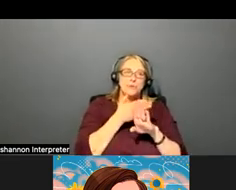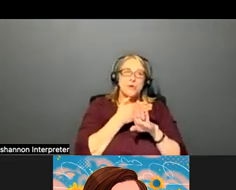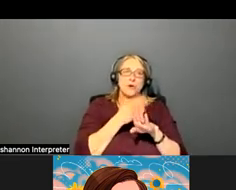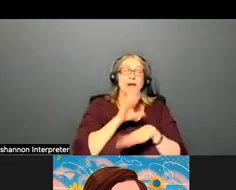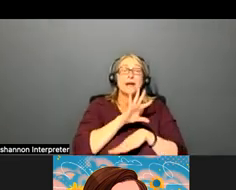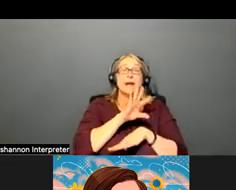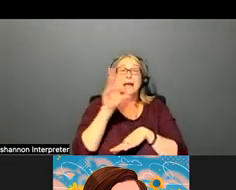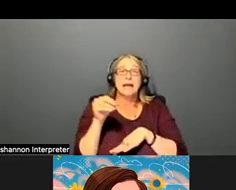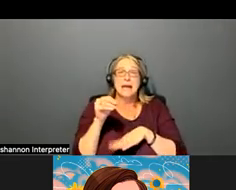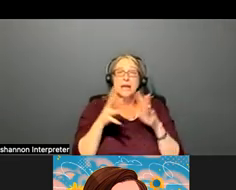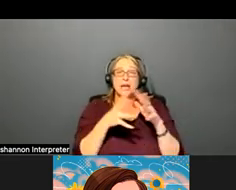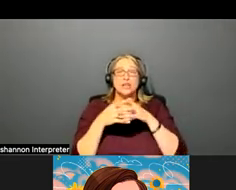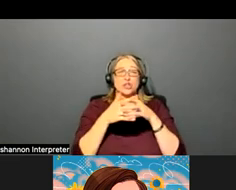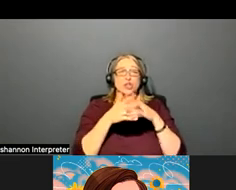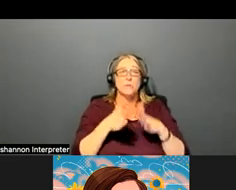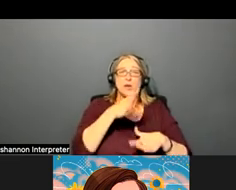have a partner